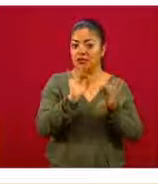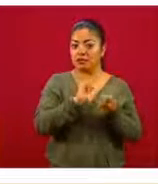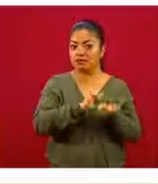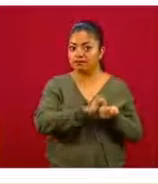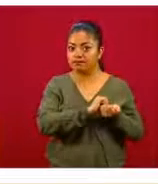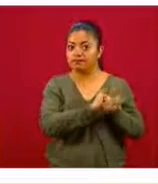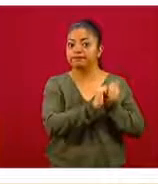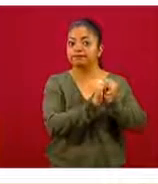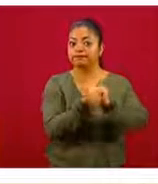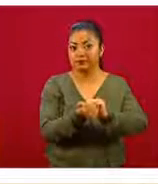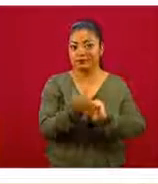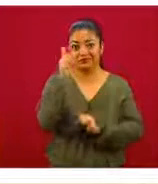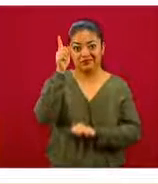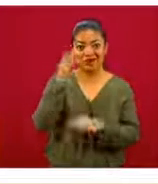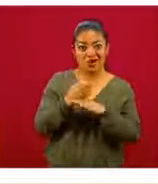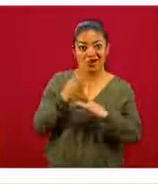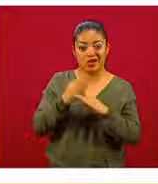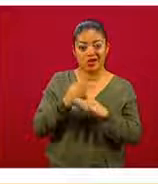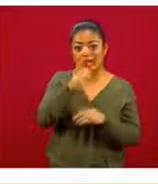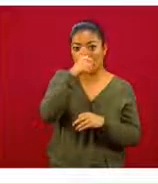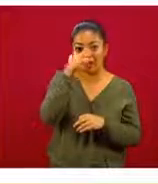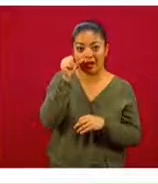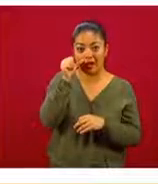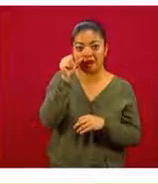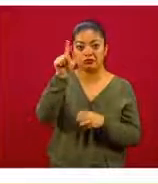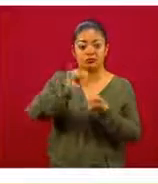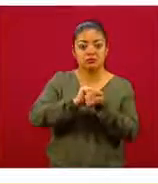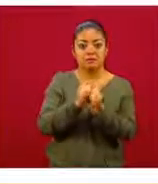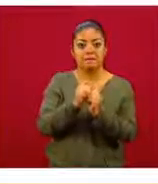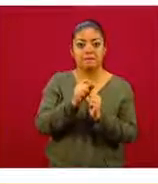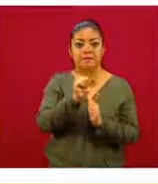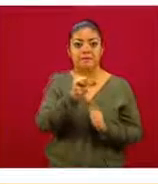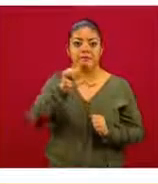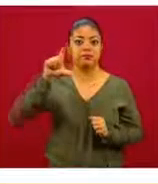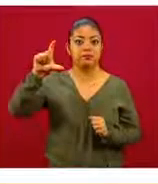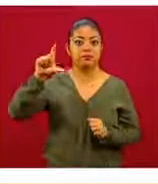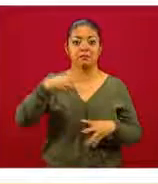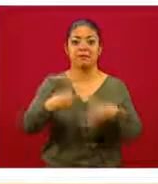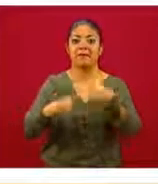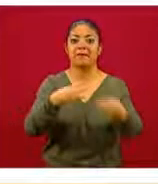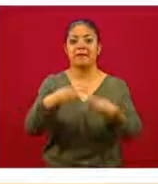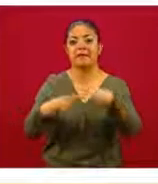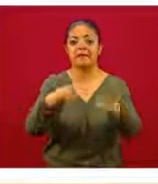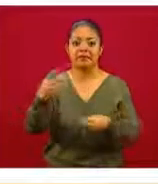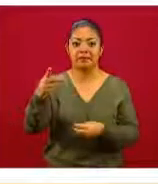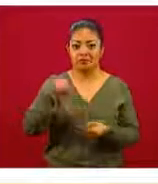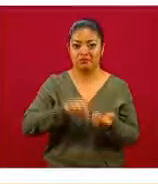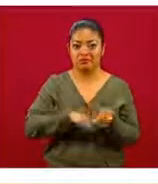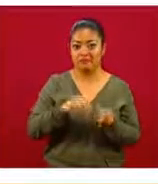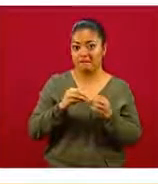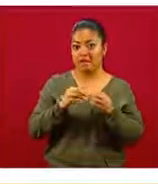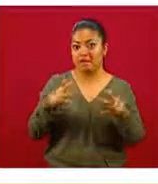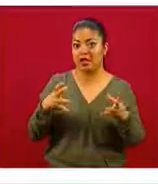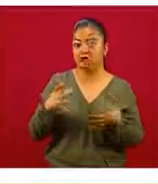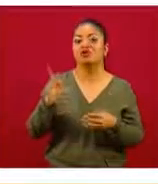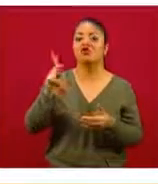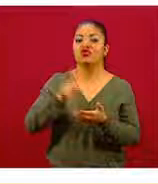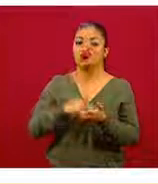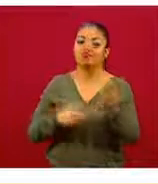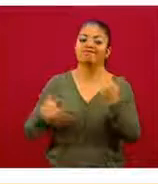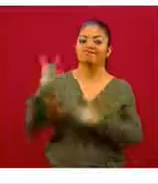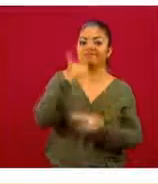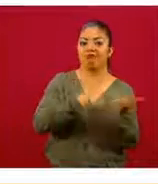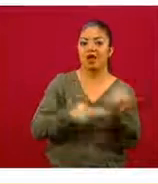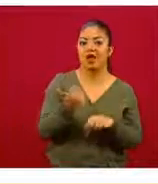Chihuahua. Right now, in the city of Chihuahua and in the city of Juarez, transmission rates